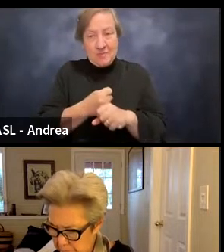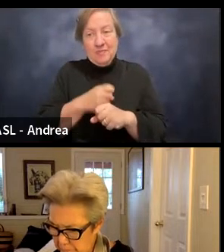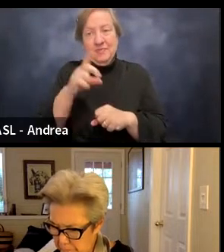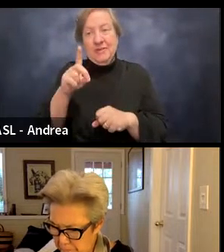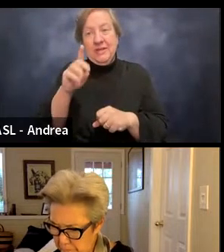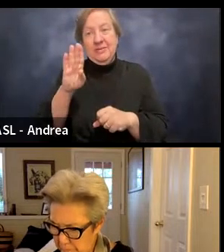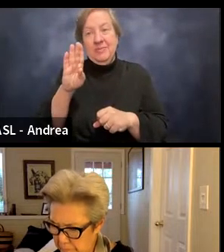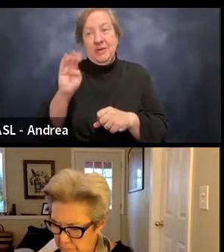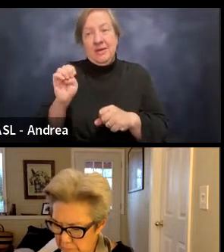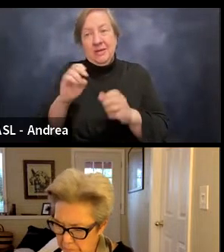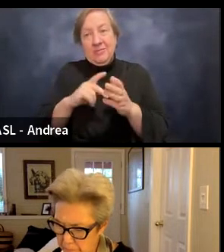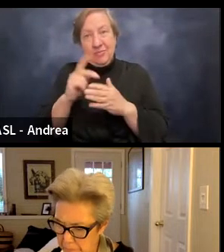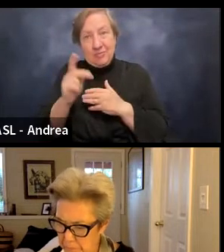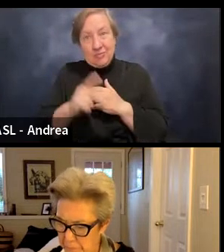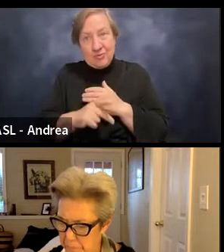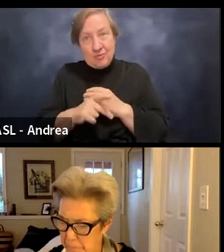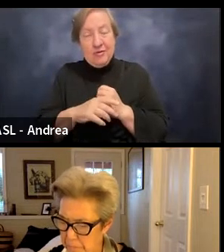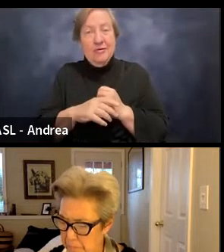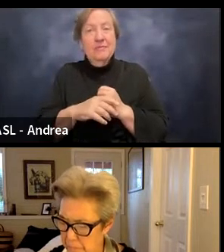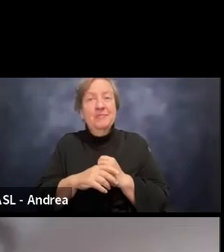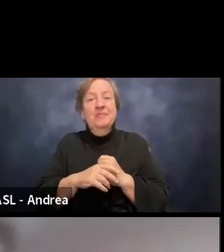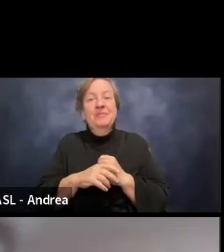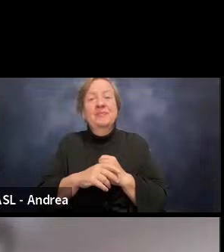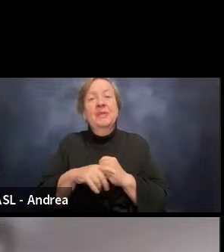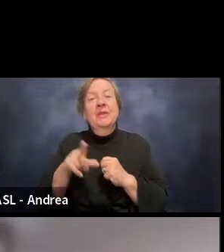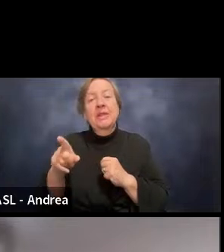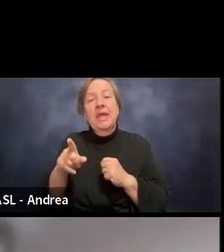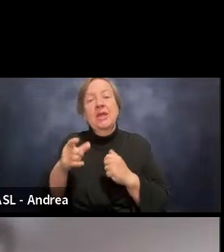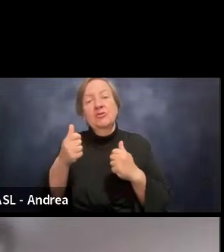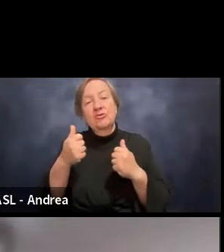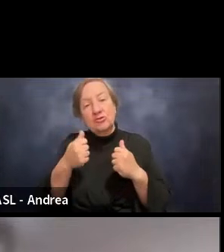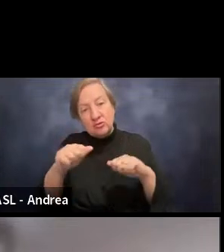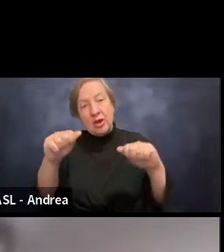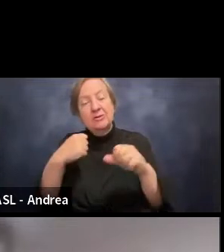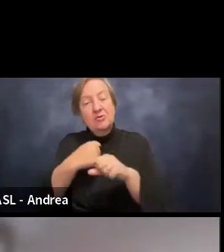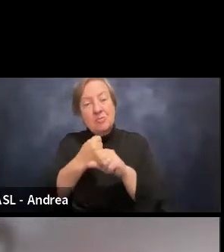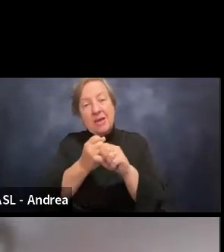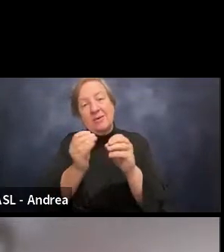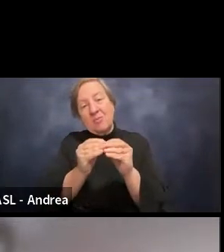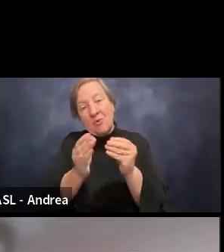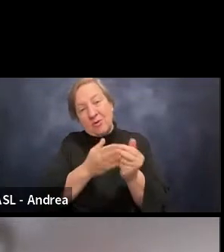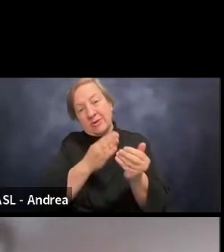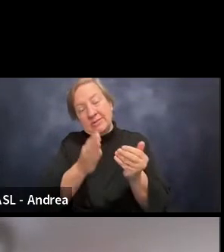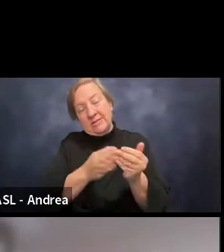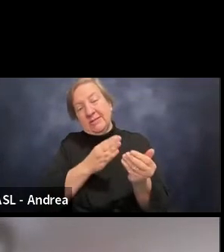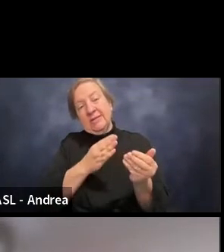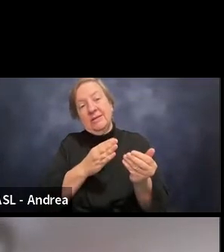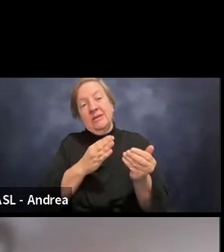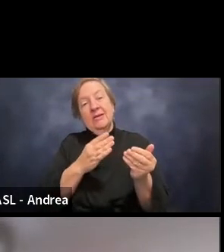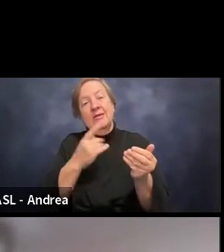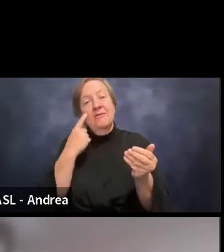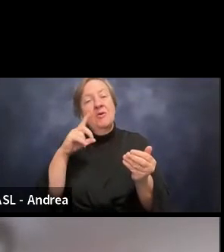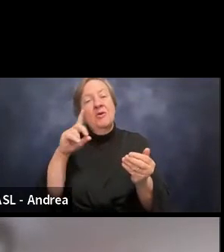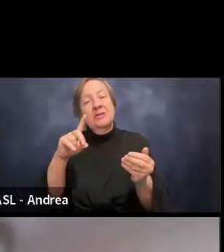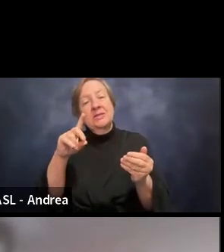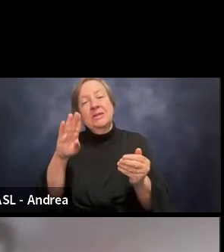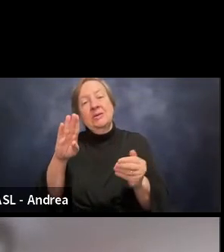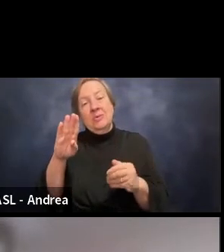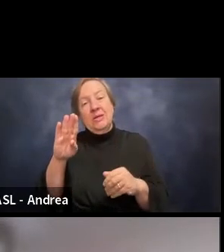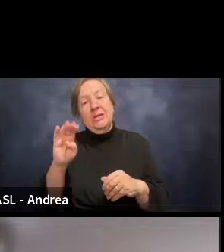DBE program. They are seeking to make it easier for